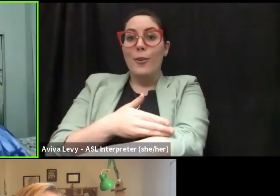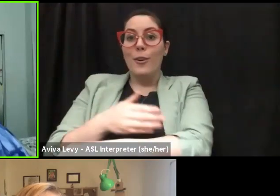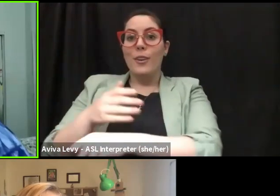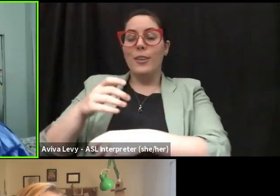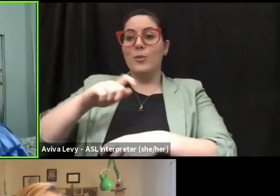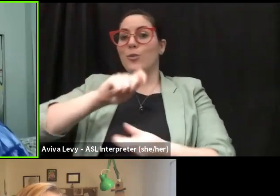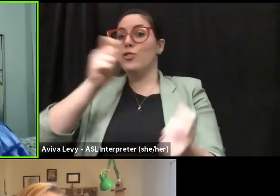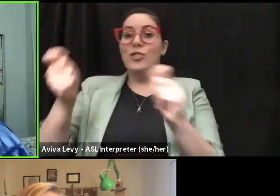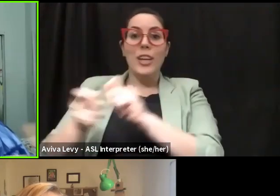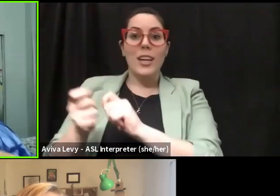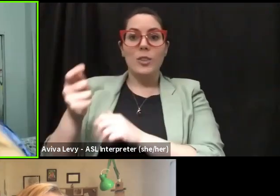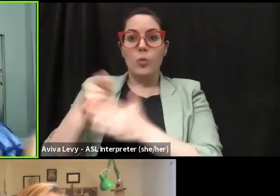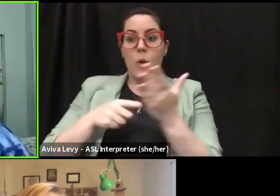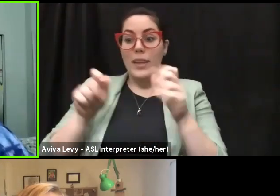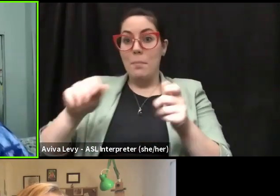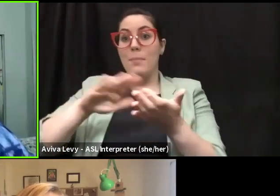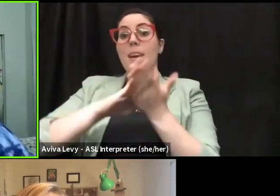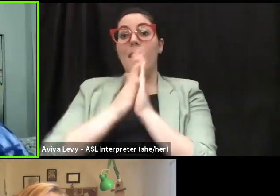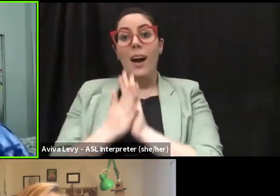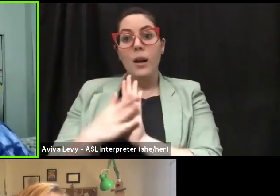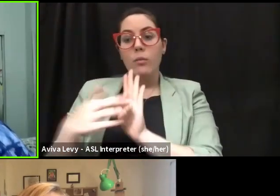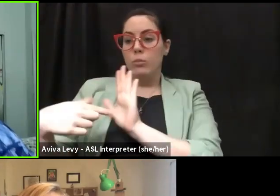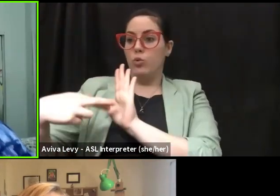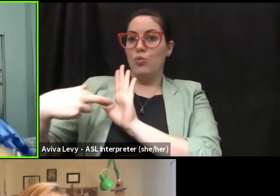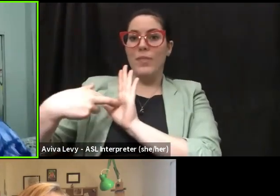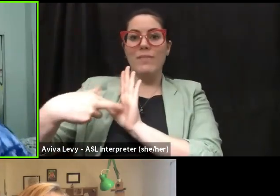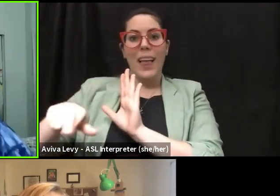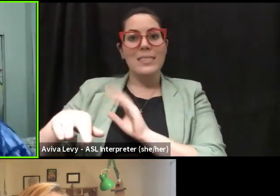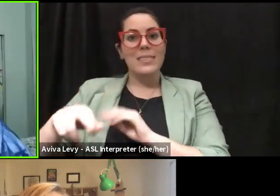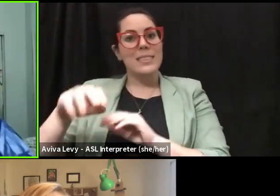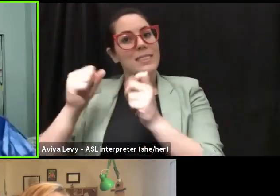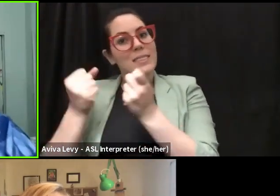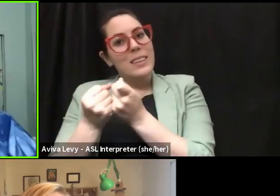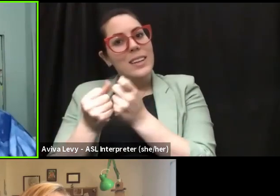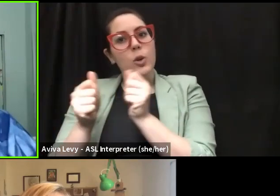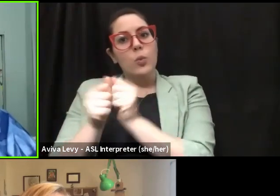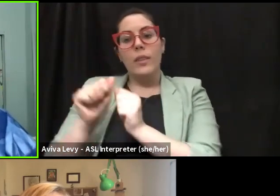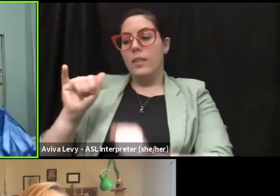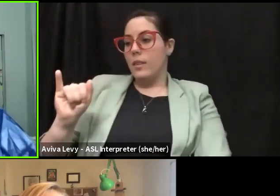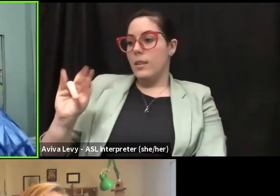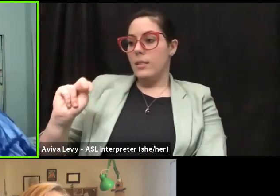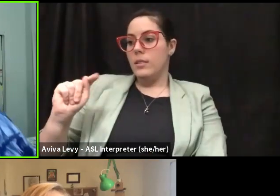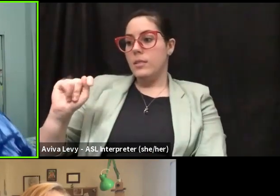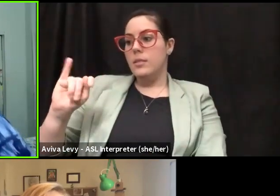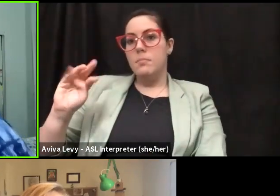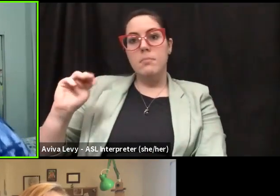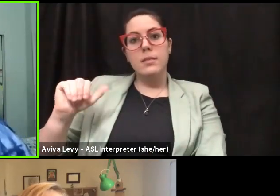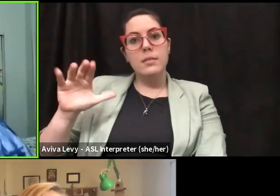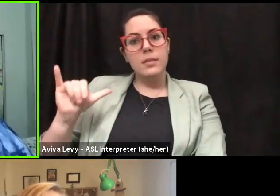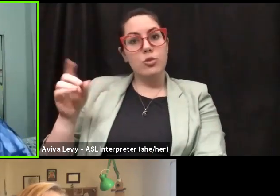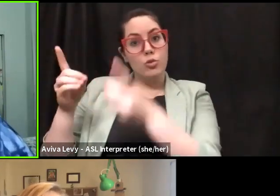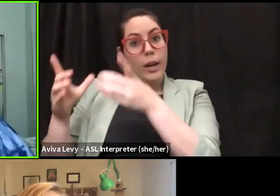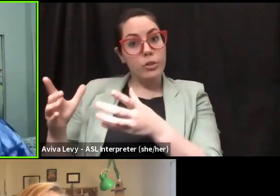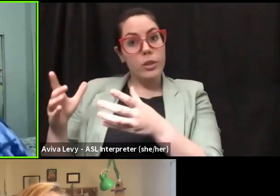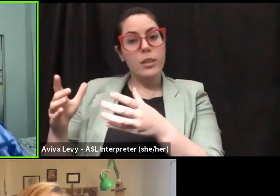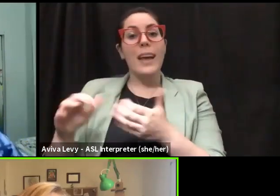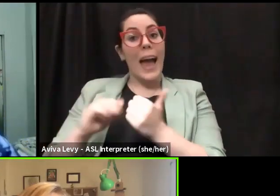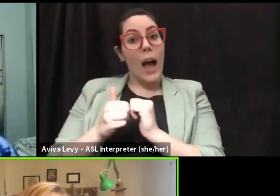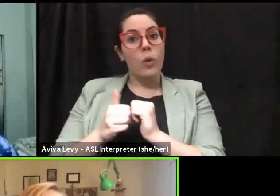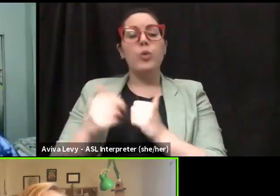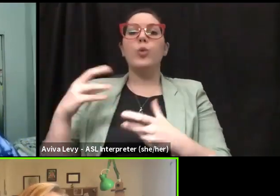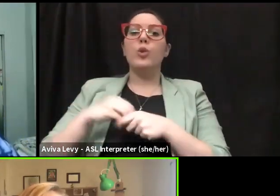society in the world of intimacy direction is to have people of color in a place of